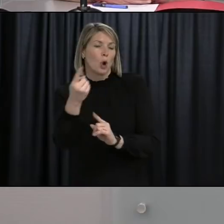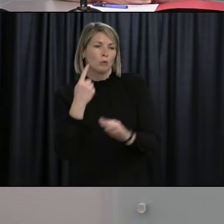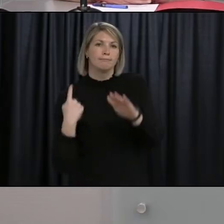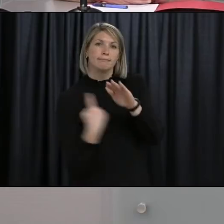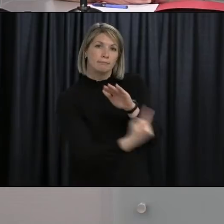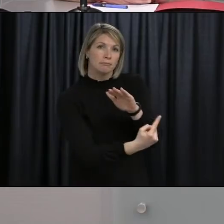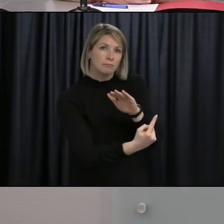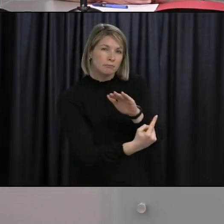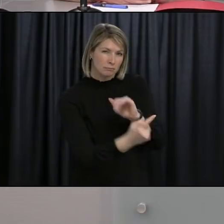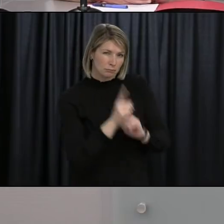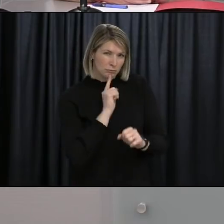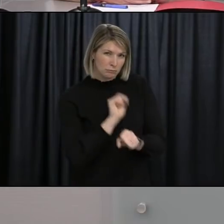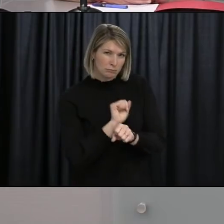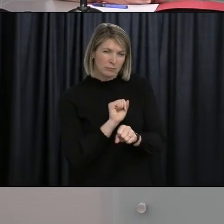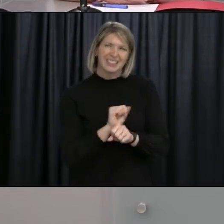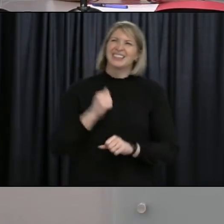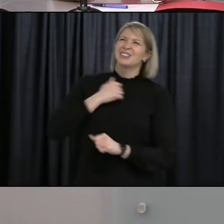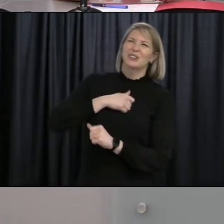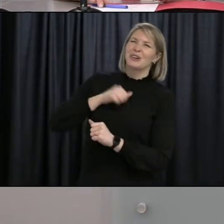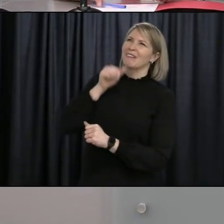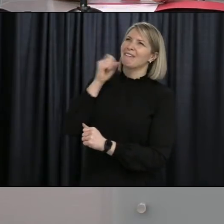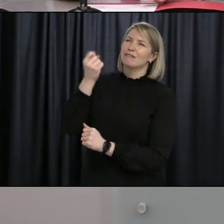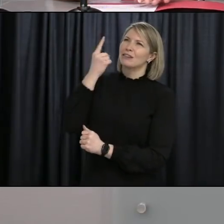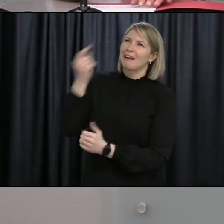Sorry, Kellyanne, can you repeat that?